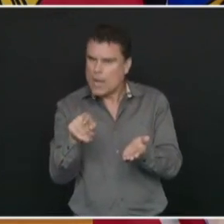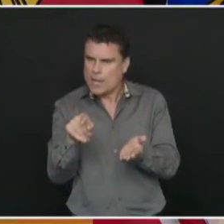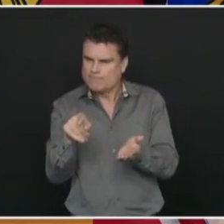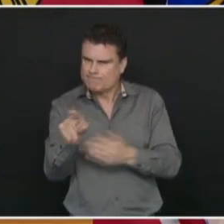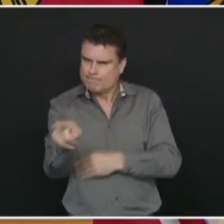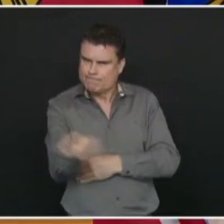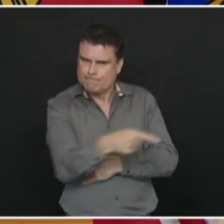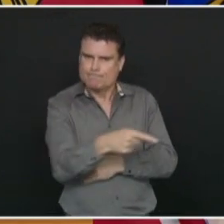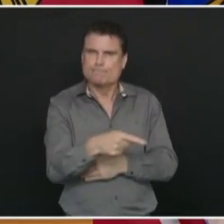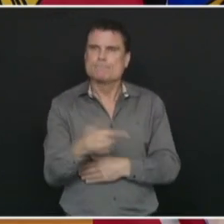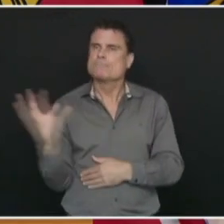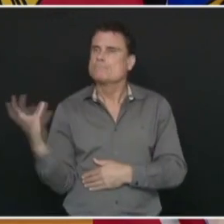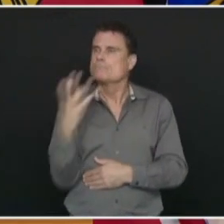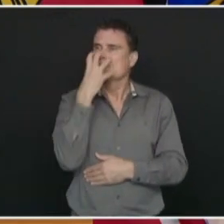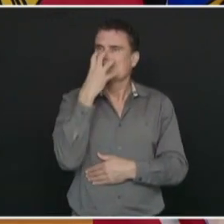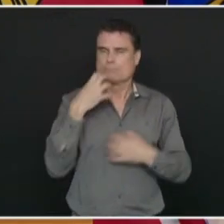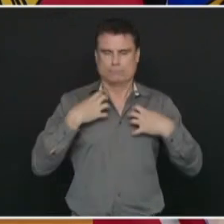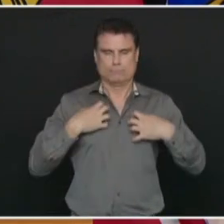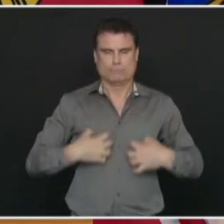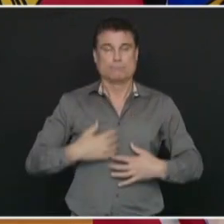Wendy Stewart, Globe and Mail.